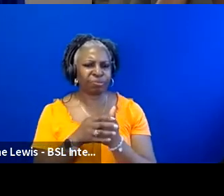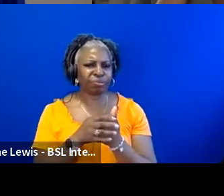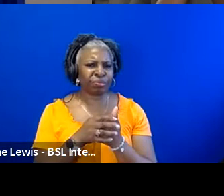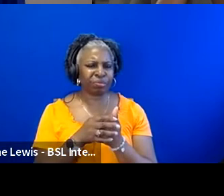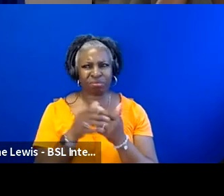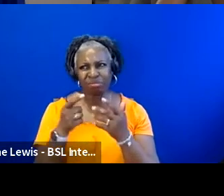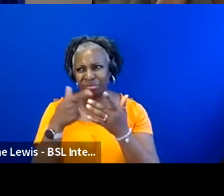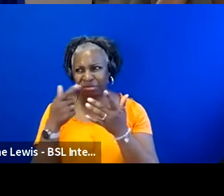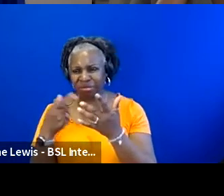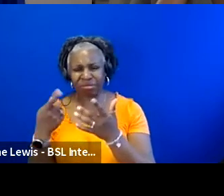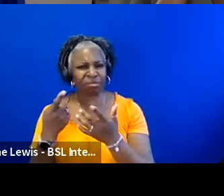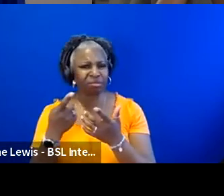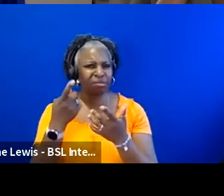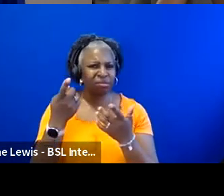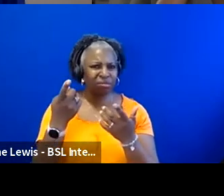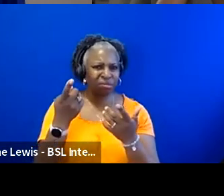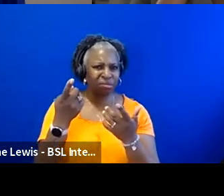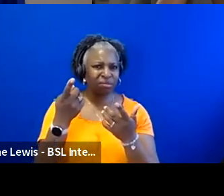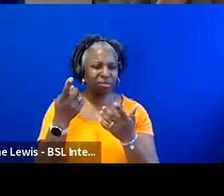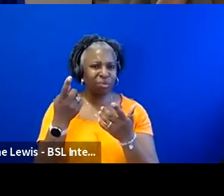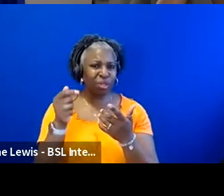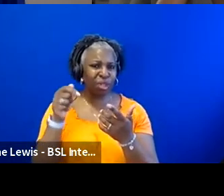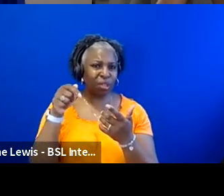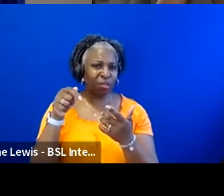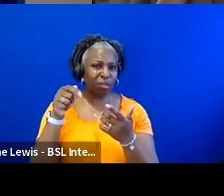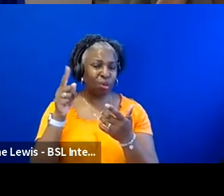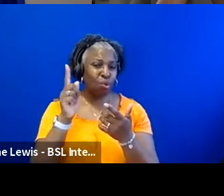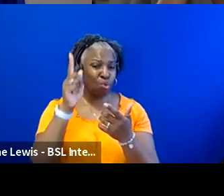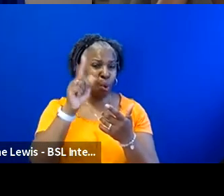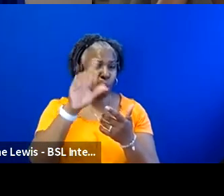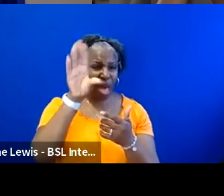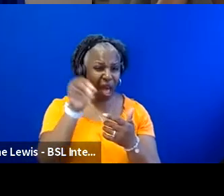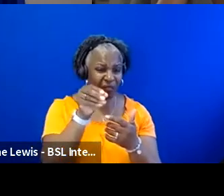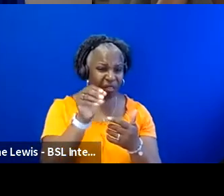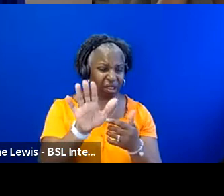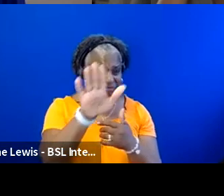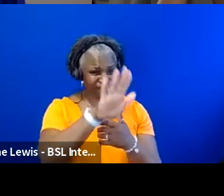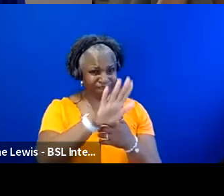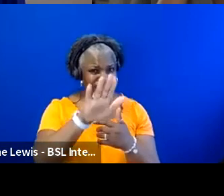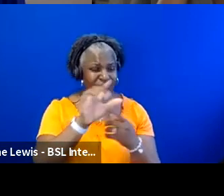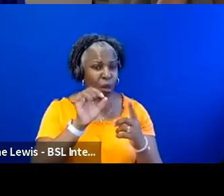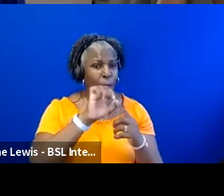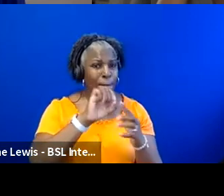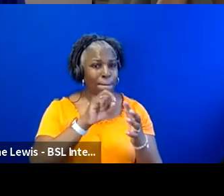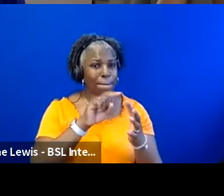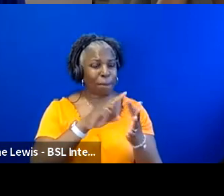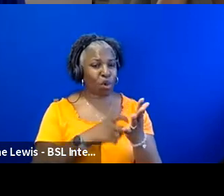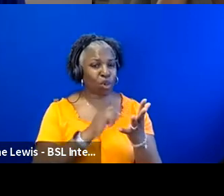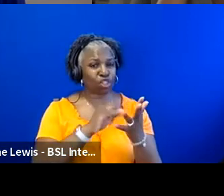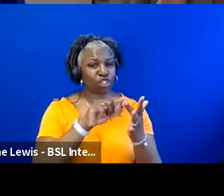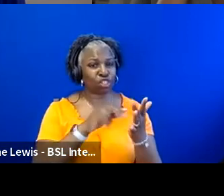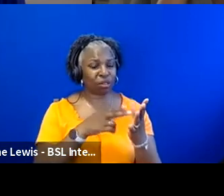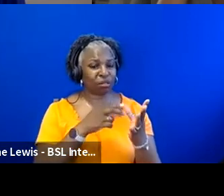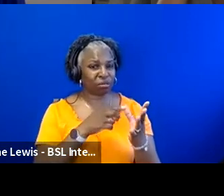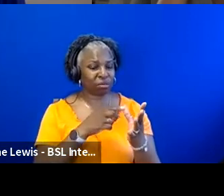other countries from the North Africa region, other countries from the Gulf, the Persian Gulf region, the